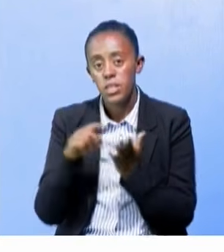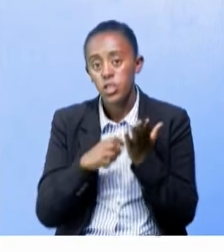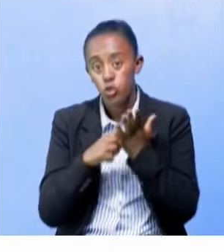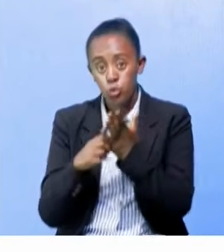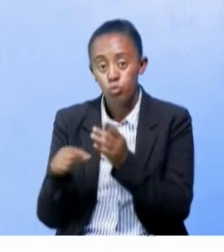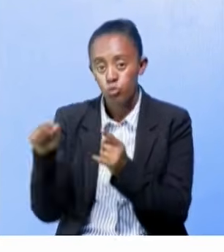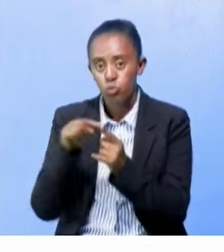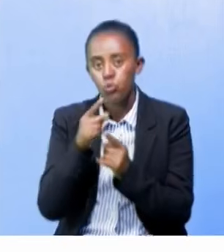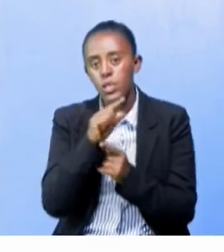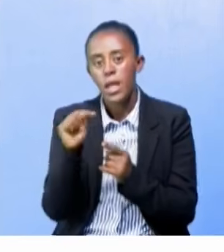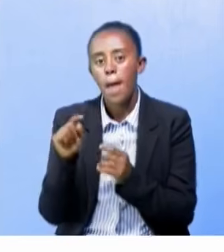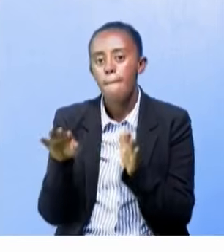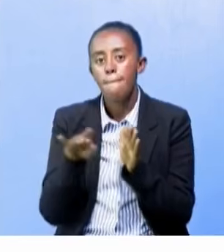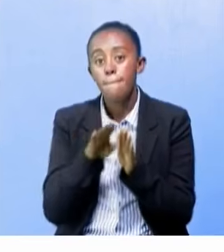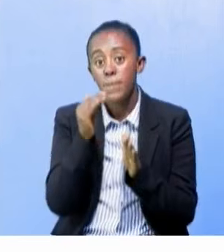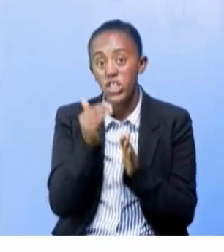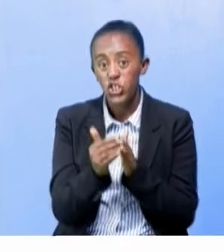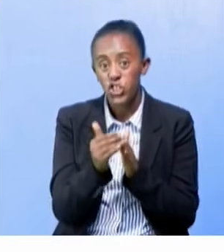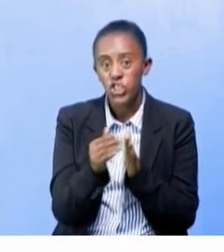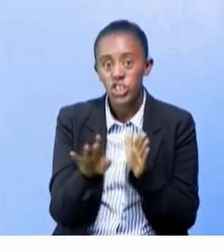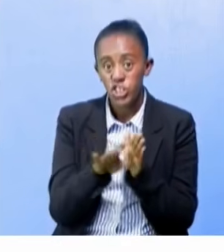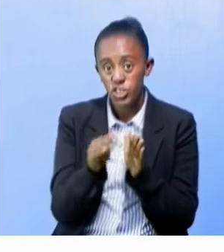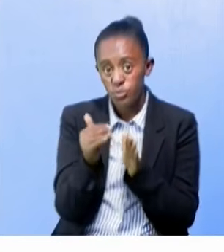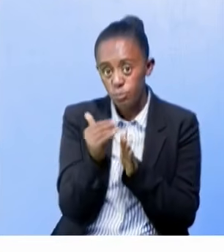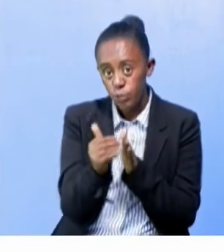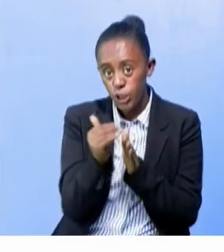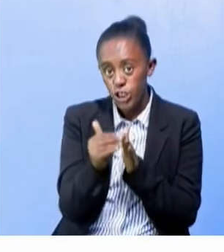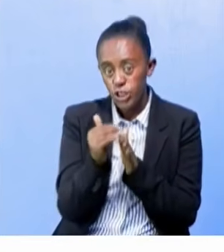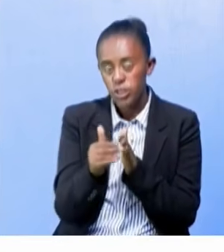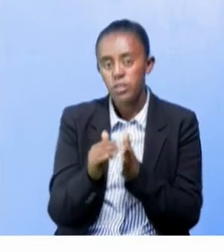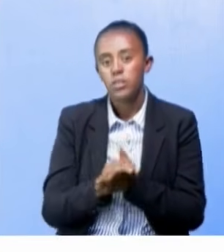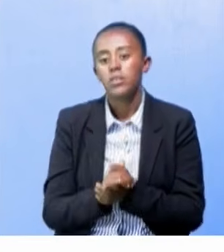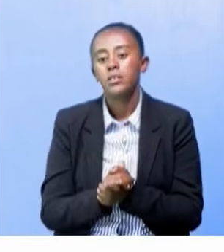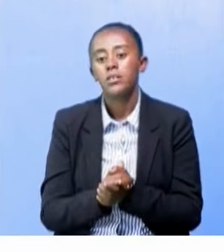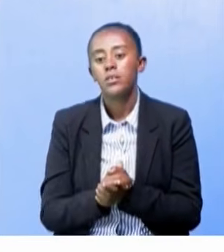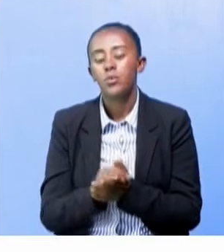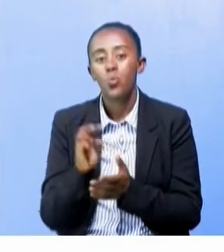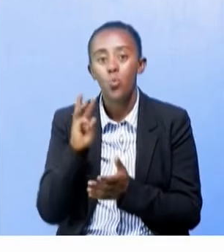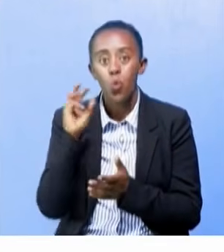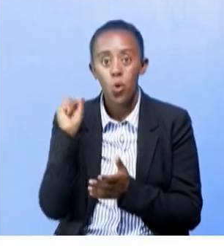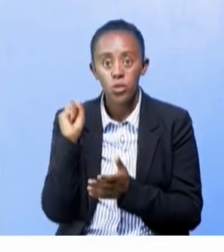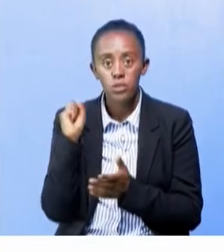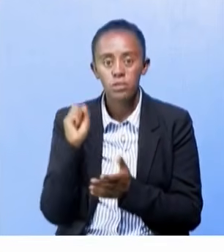their trip to the beach